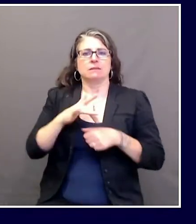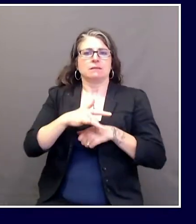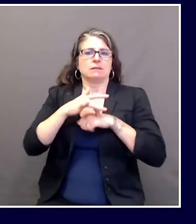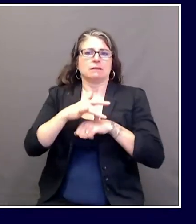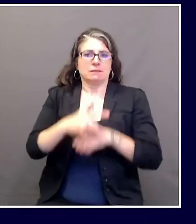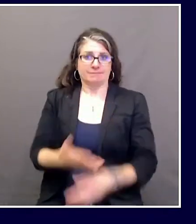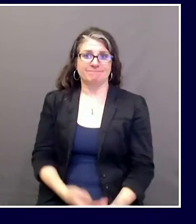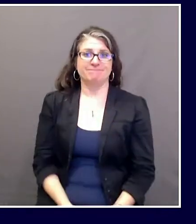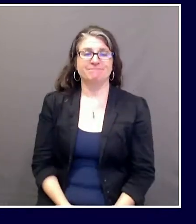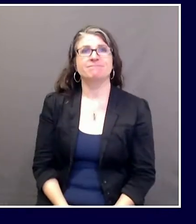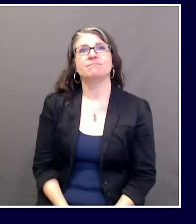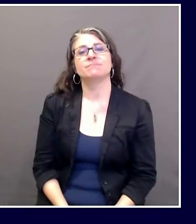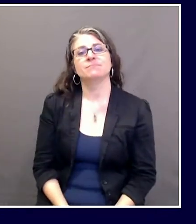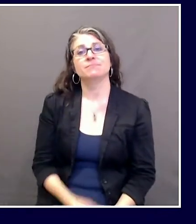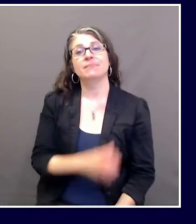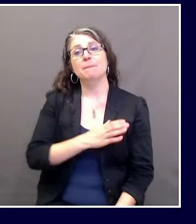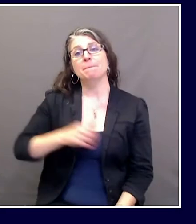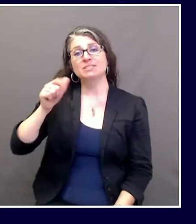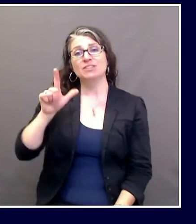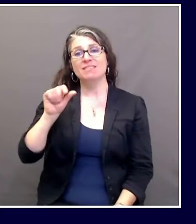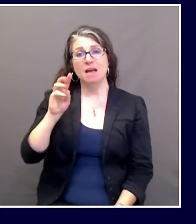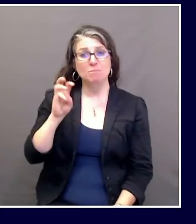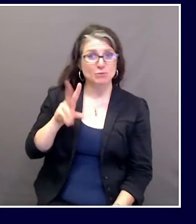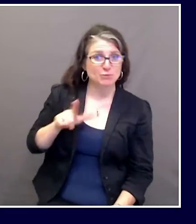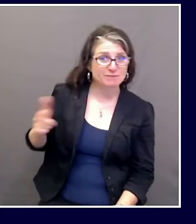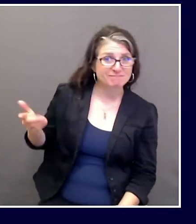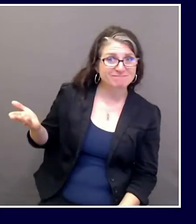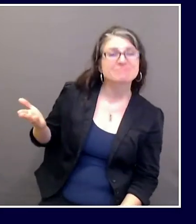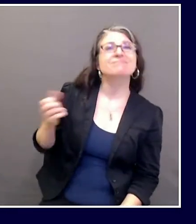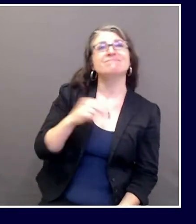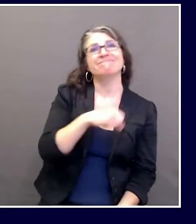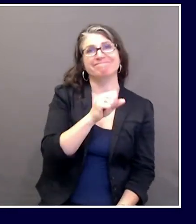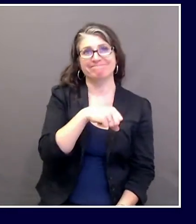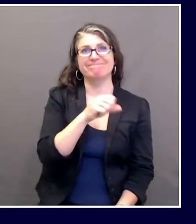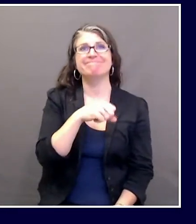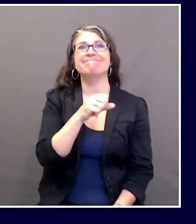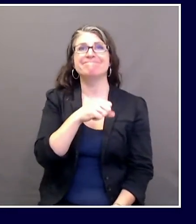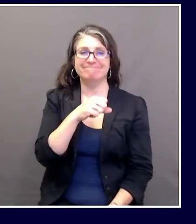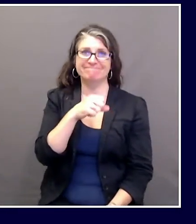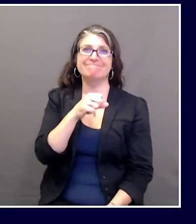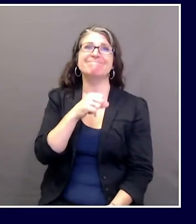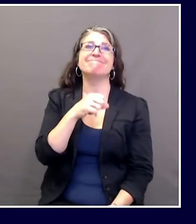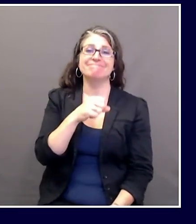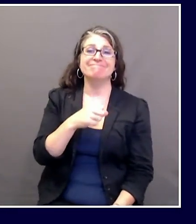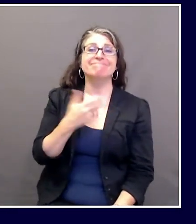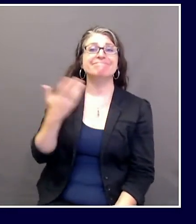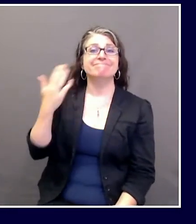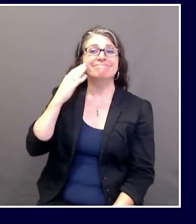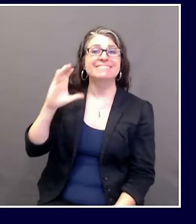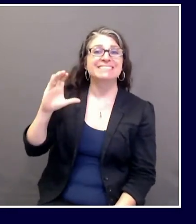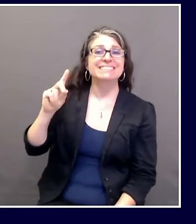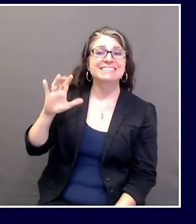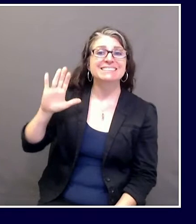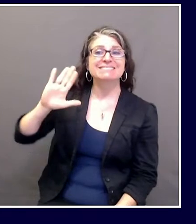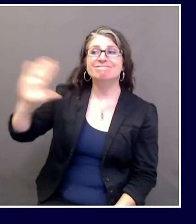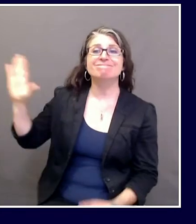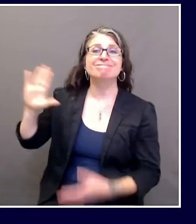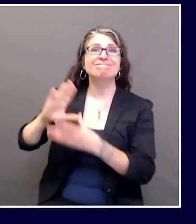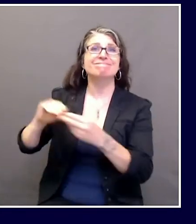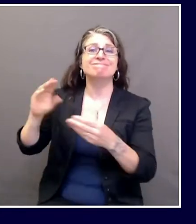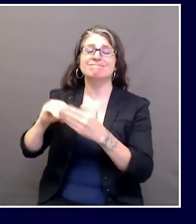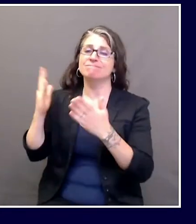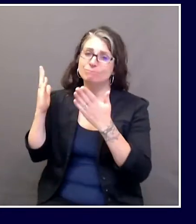policy, it is still recommended, no matter what's going on around kids, that people who are not fully